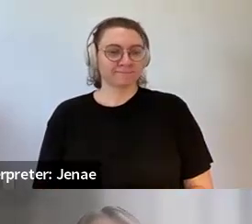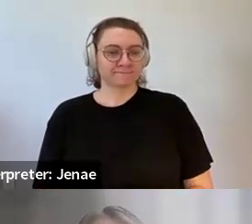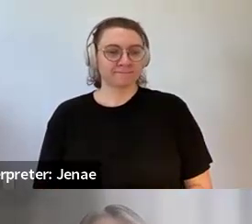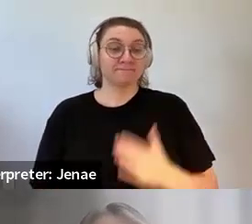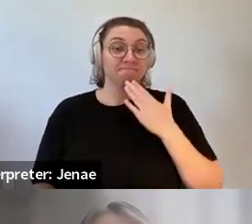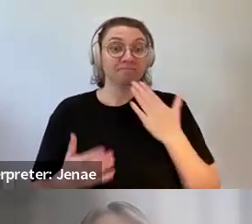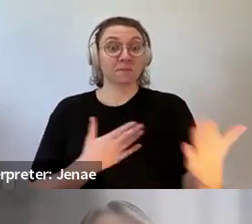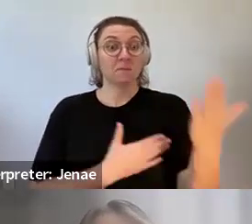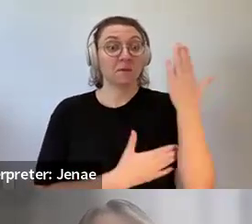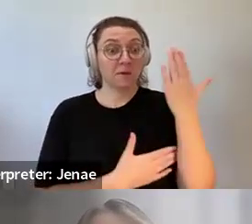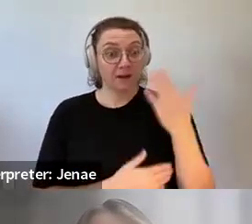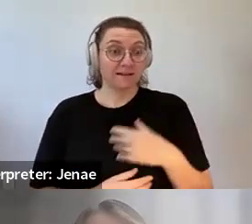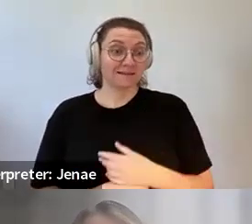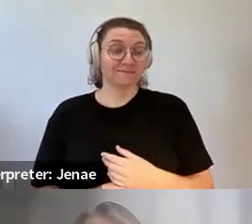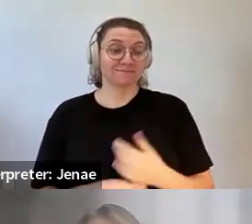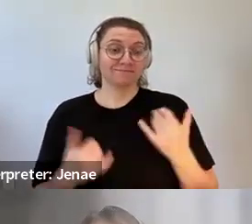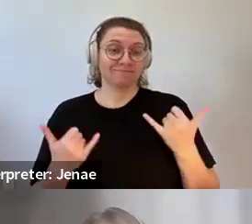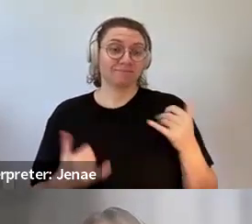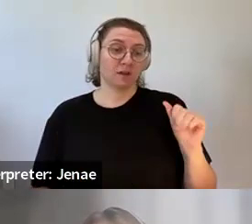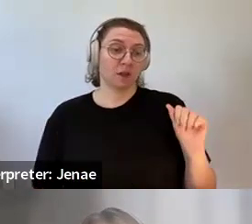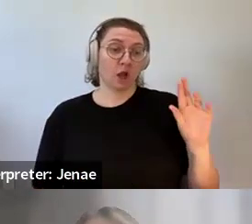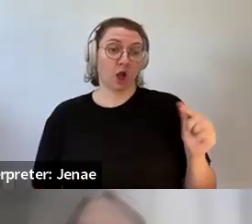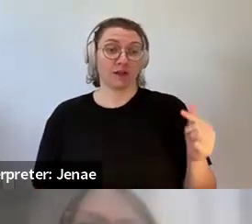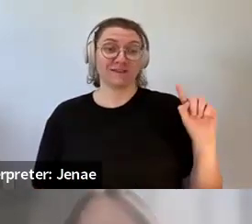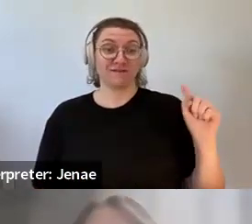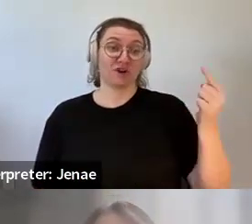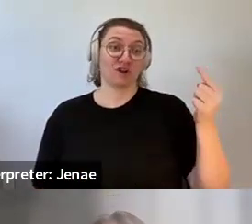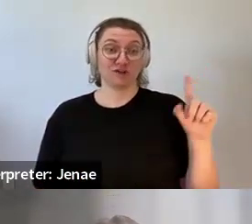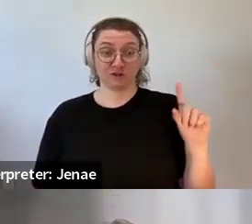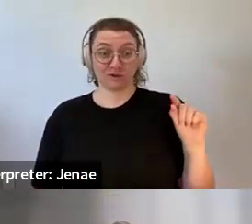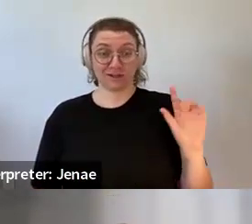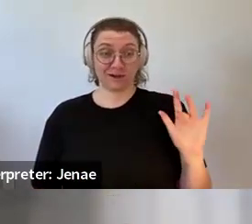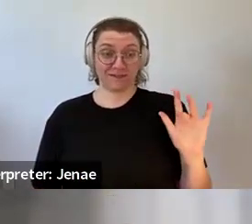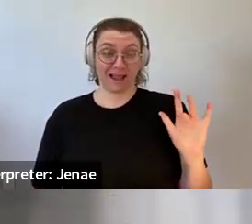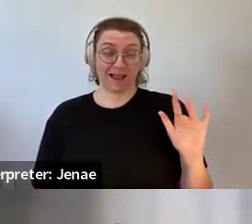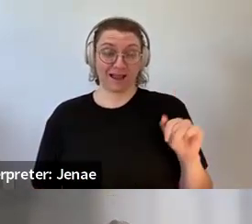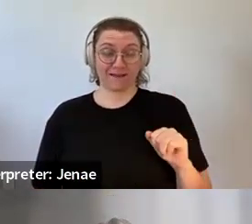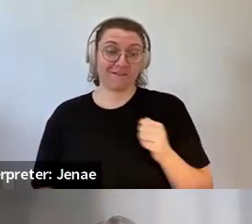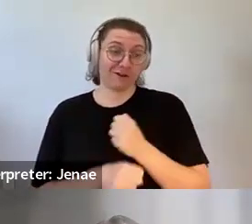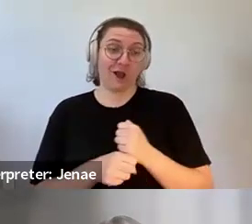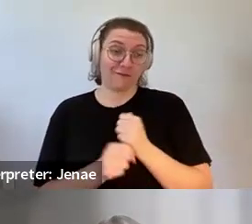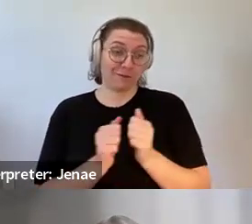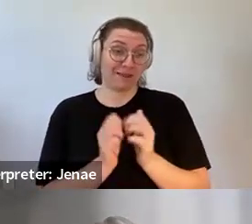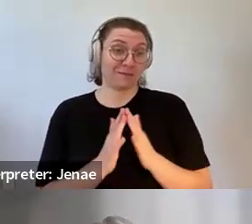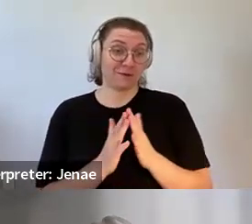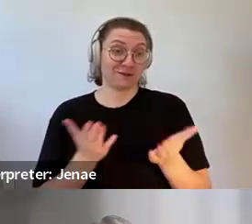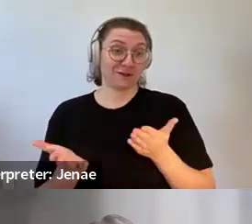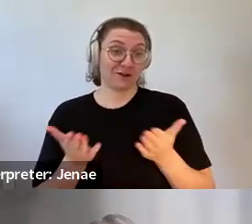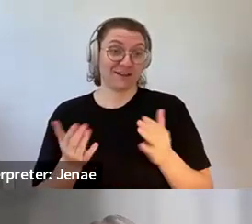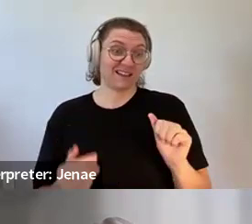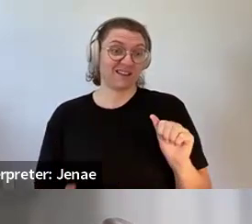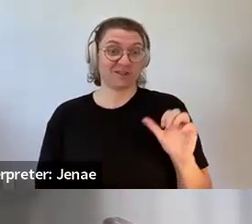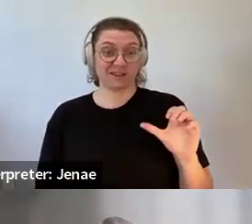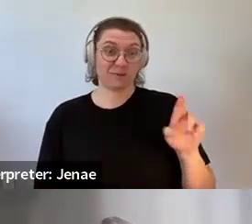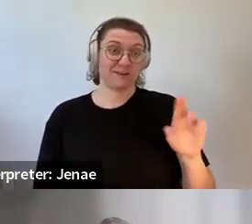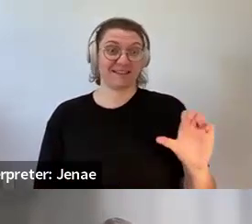Good morning, folks. Today is August 1st, 2025, and this is Coffee with Community Services, Alta California